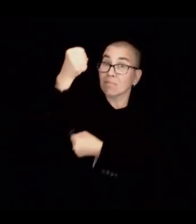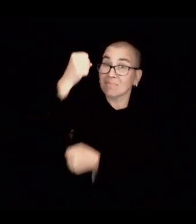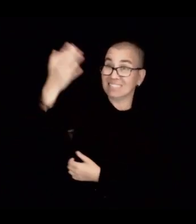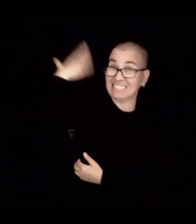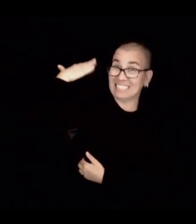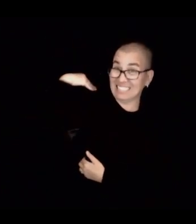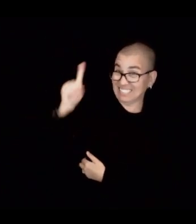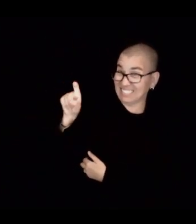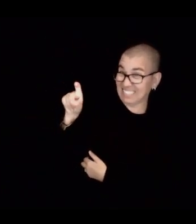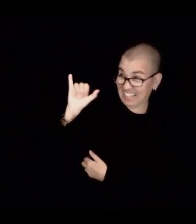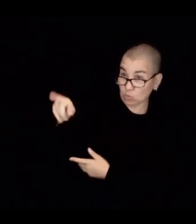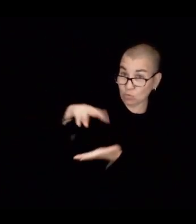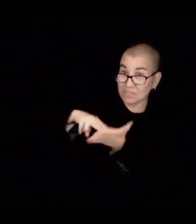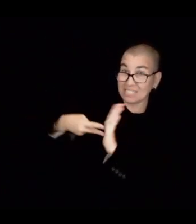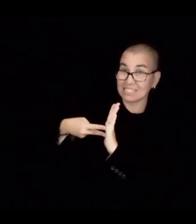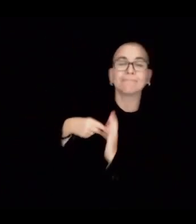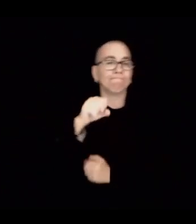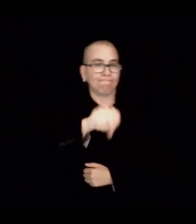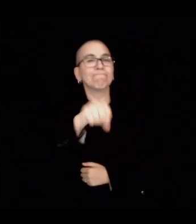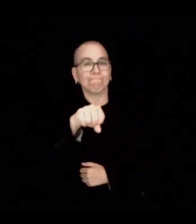Paul.